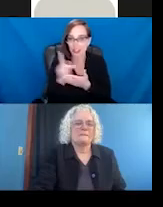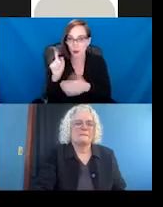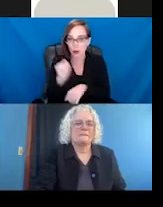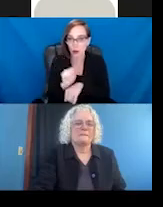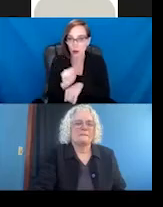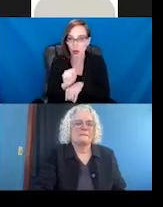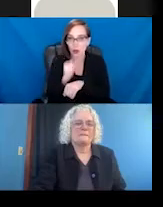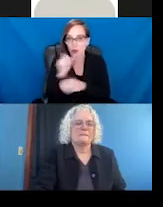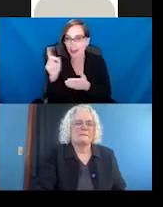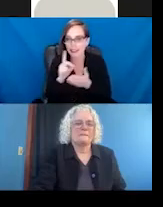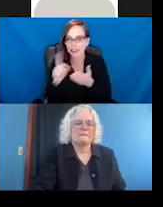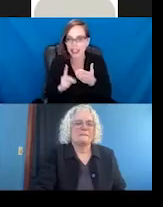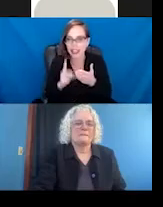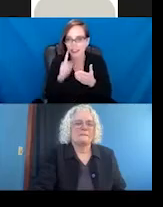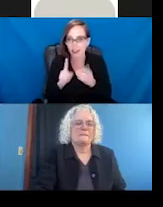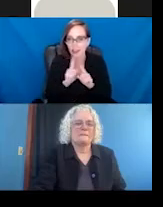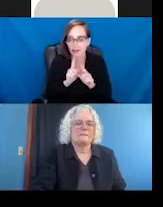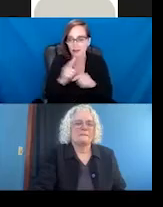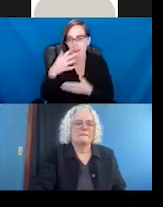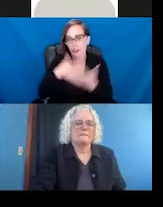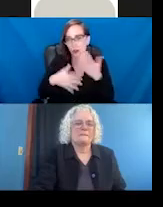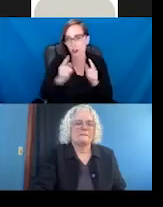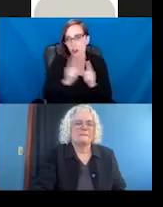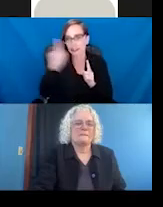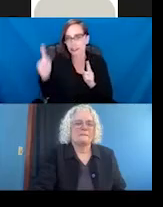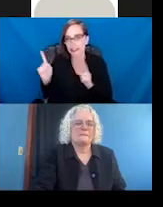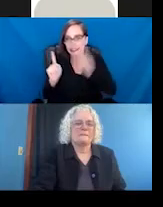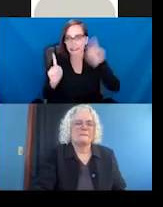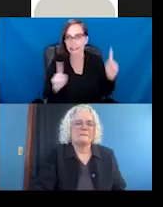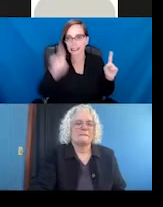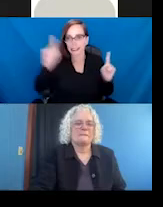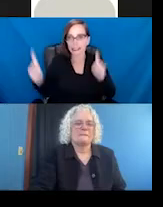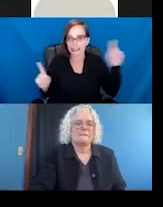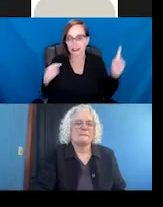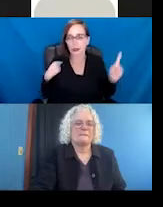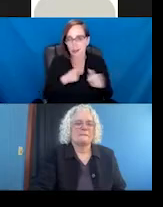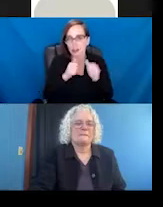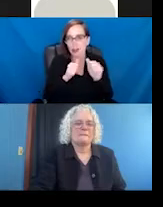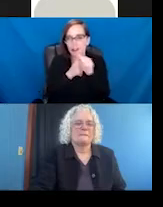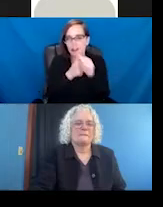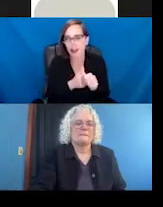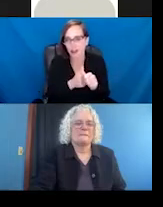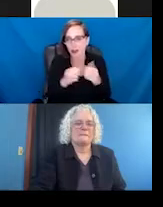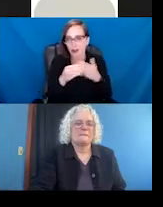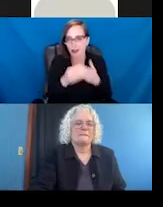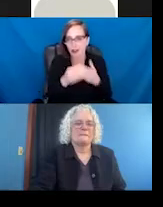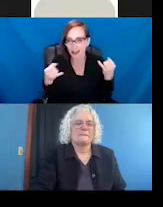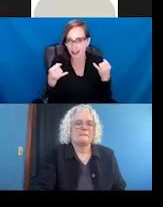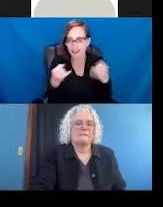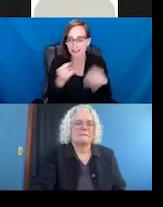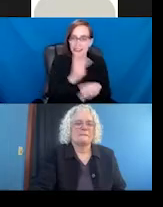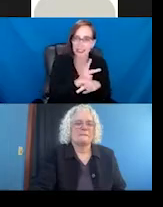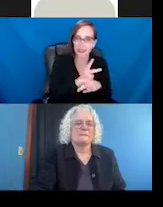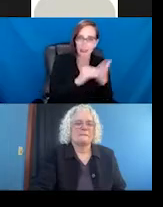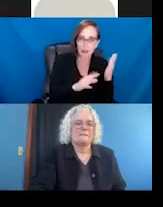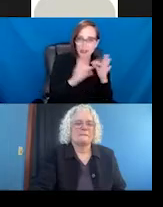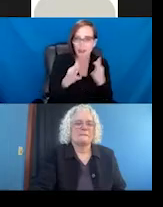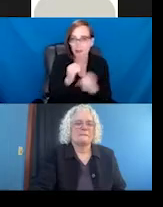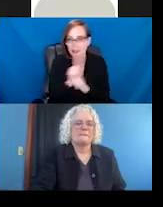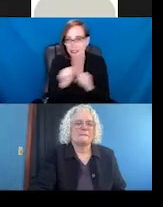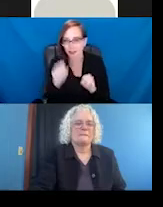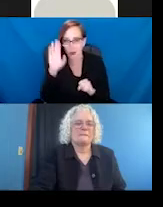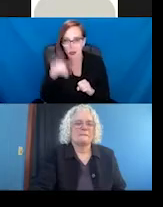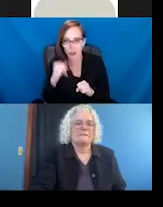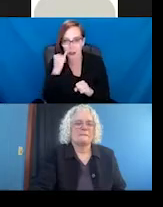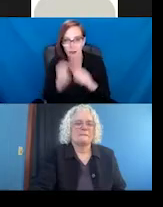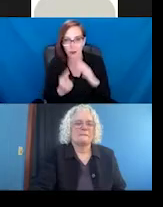designed for social distancing. And as hard as we tried to follow the guidelines to keep our students and our families safe, We knew that showing up for work